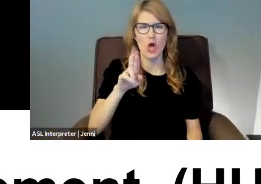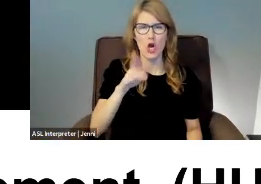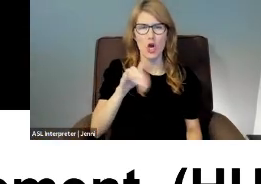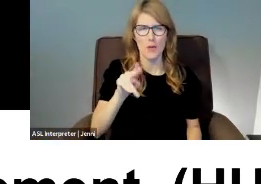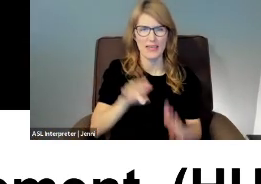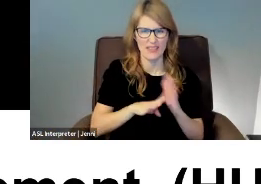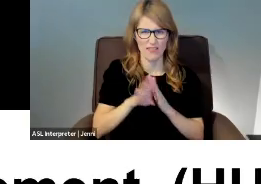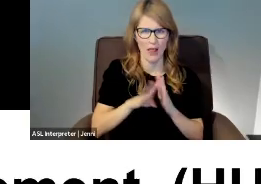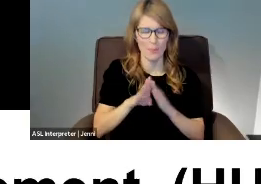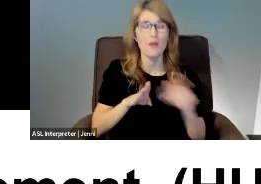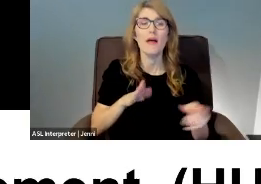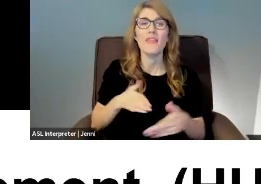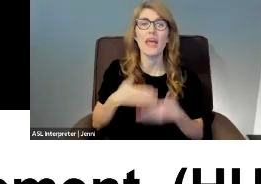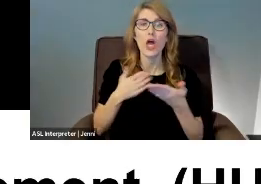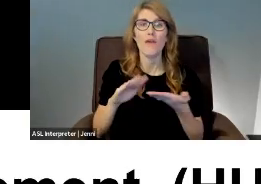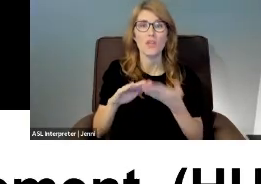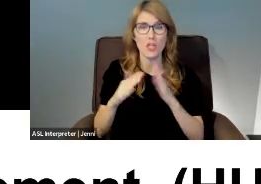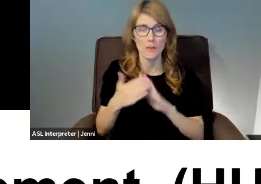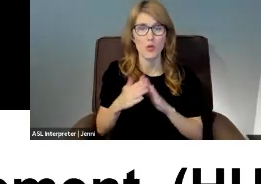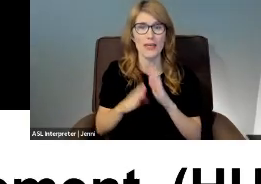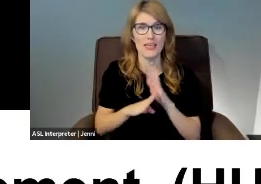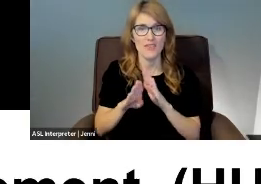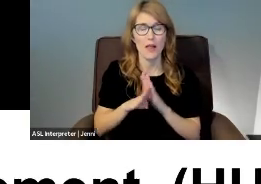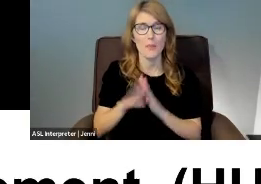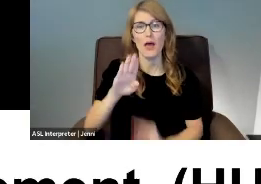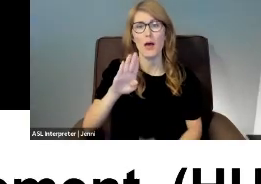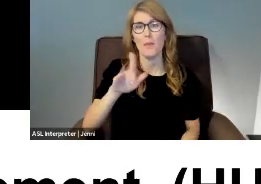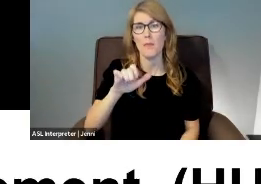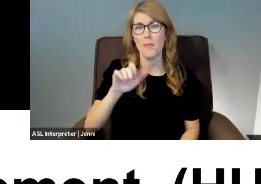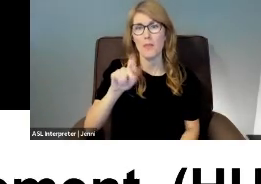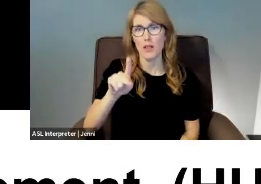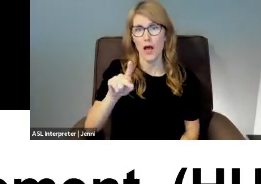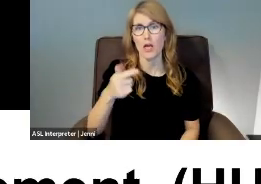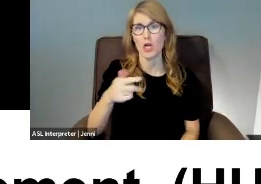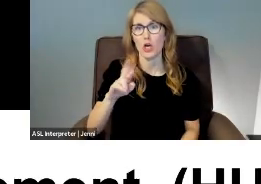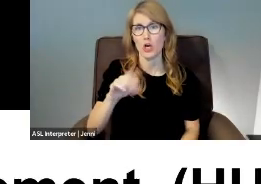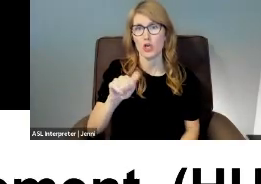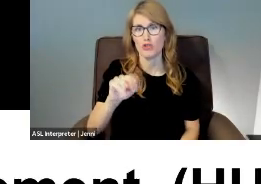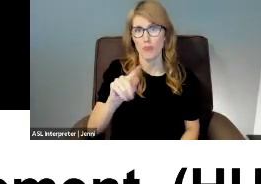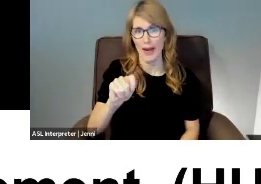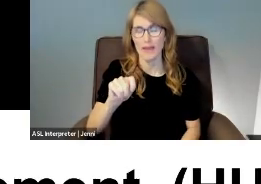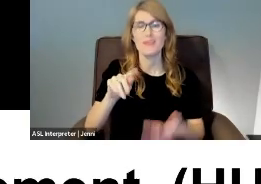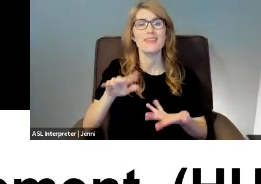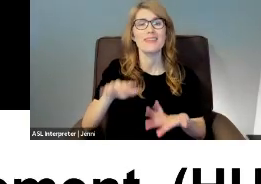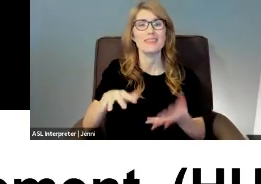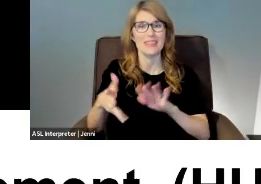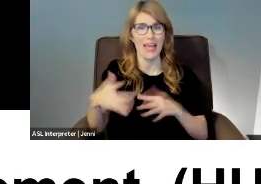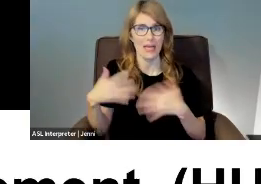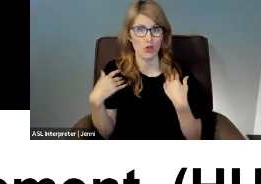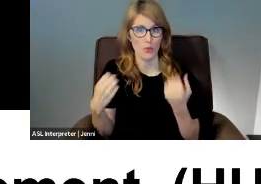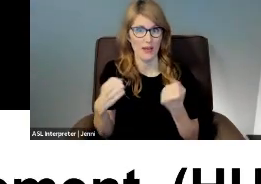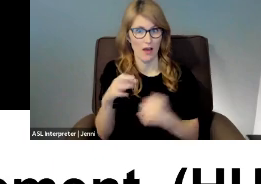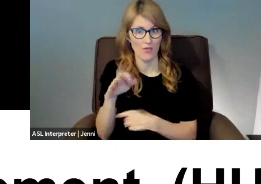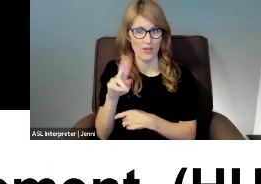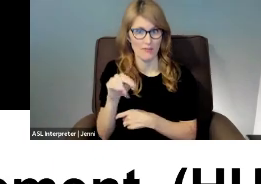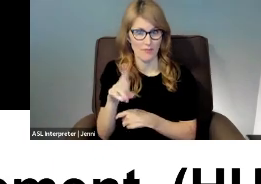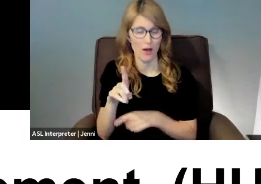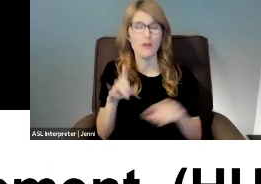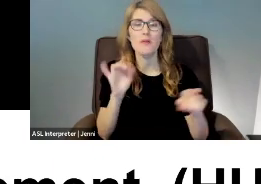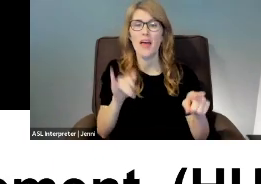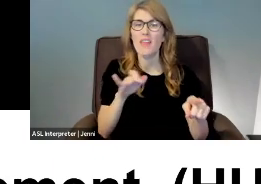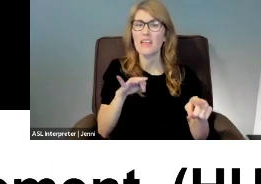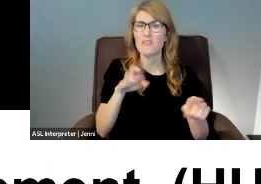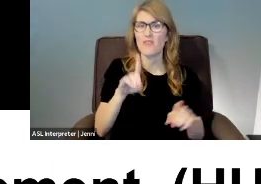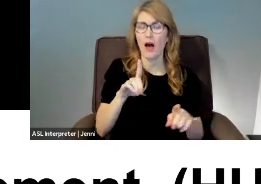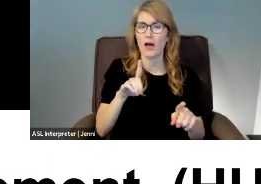Community Development Block Grant Disaster Recovery Fund. And these are funds appropriated by Congress